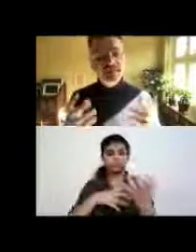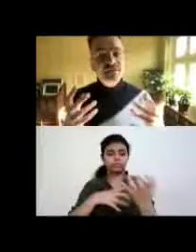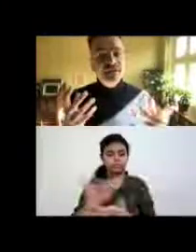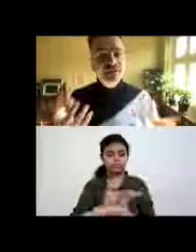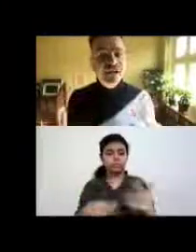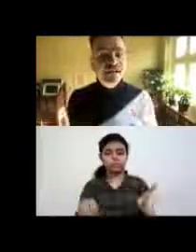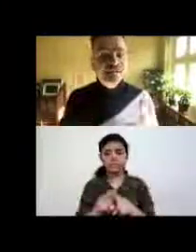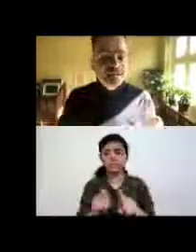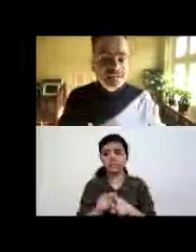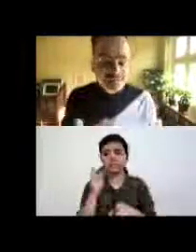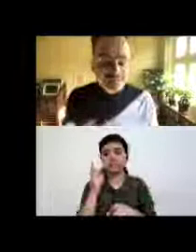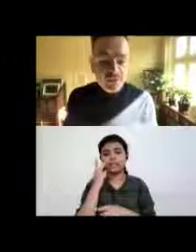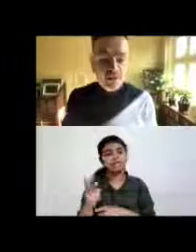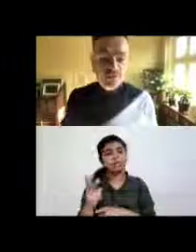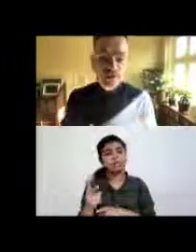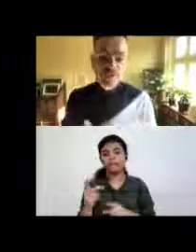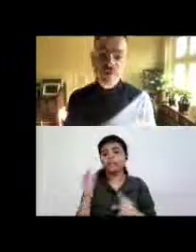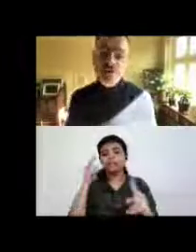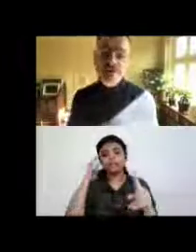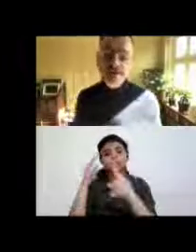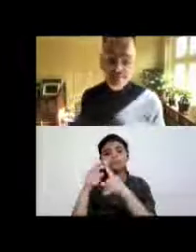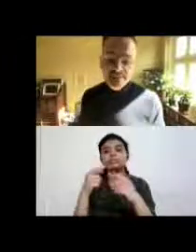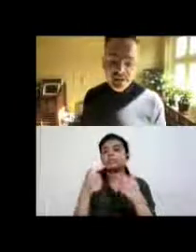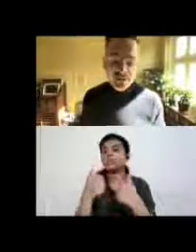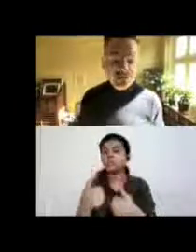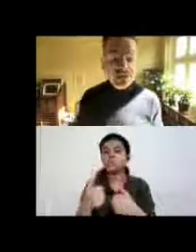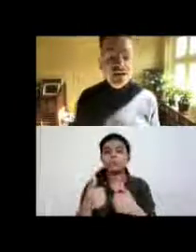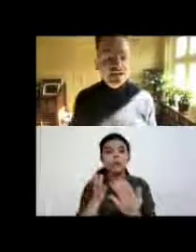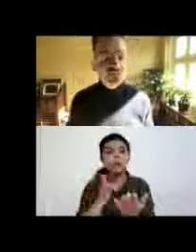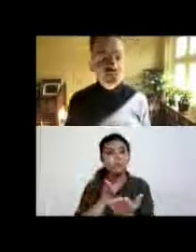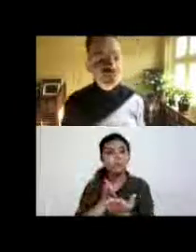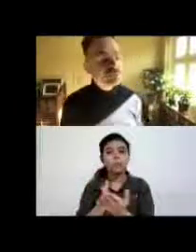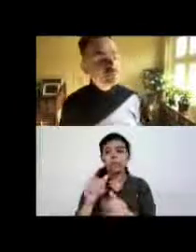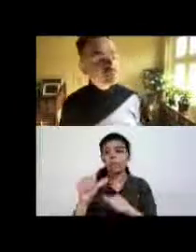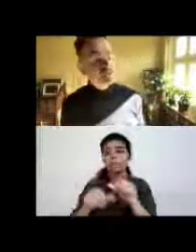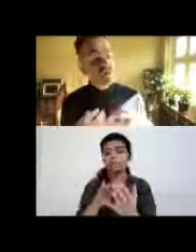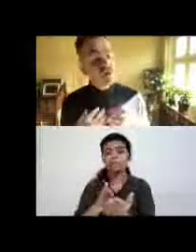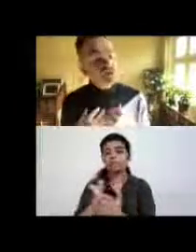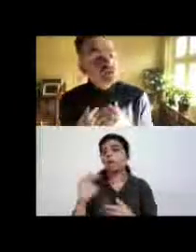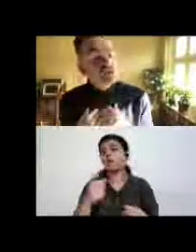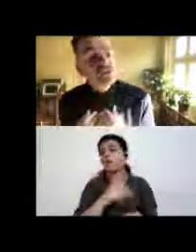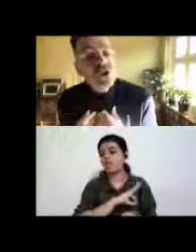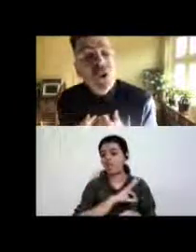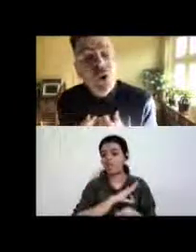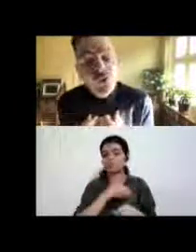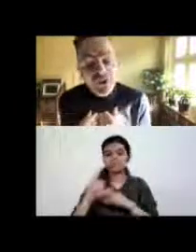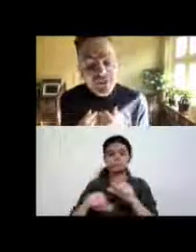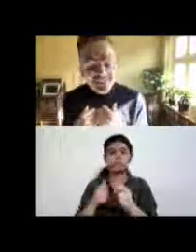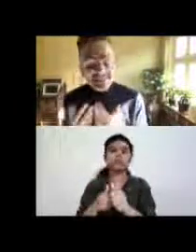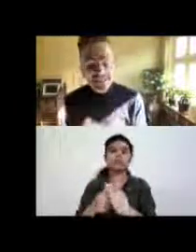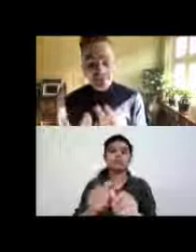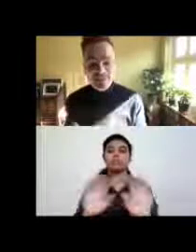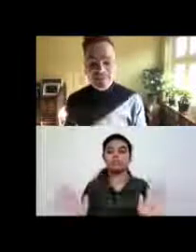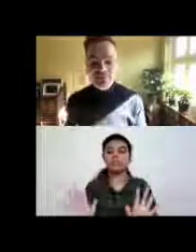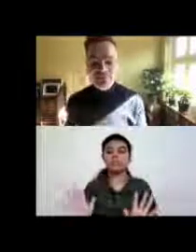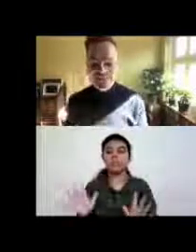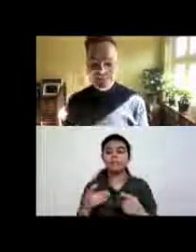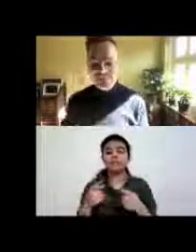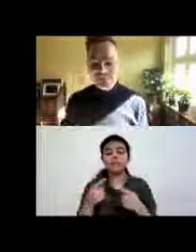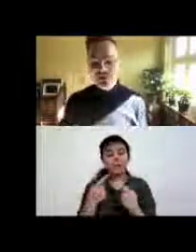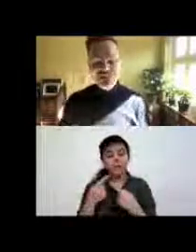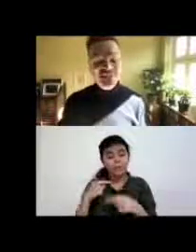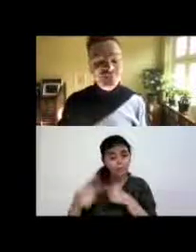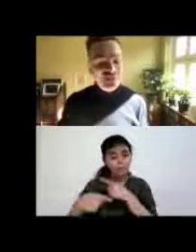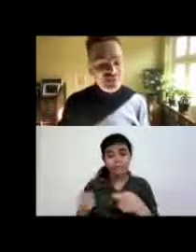This is in a very ideal process, which I like to do, which of course also not always is happening with